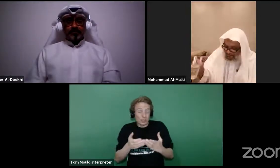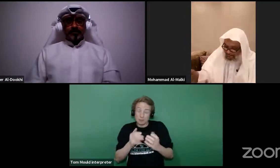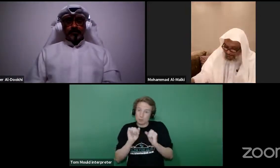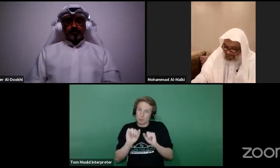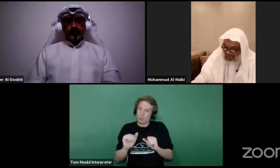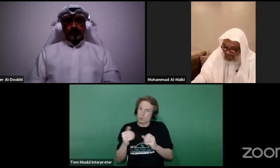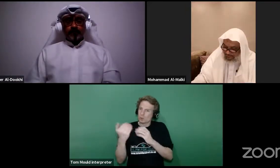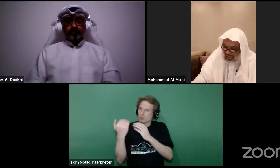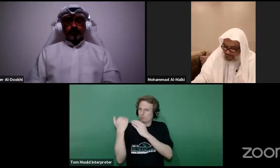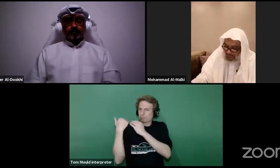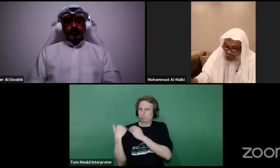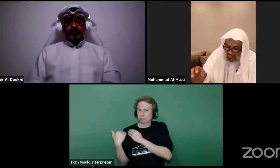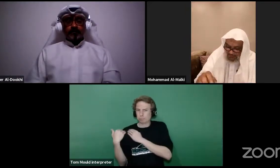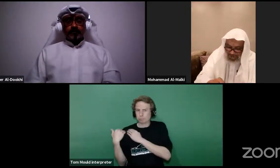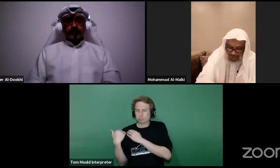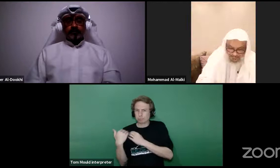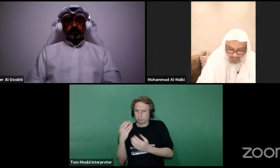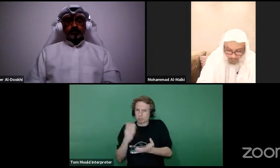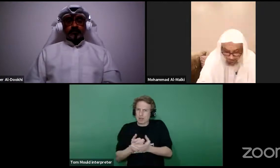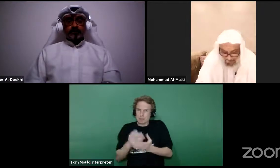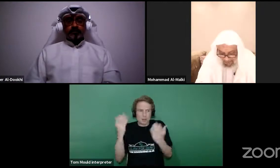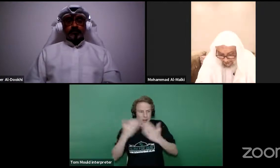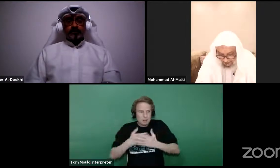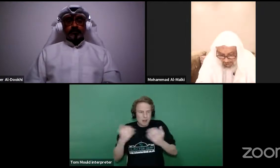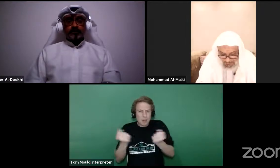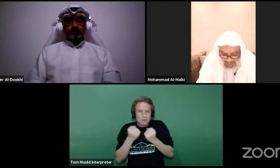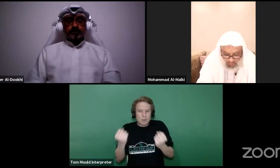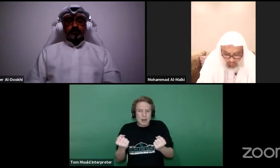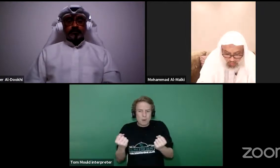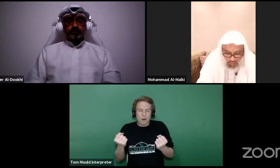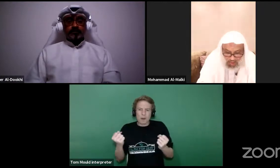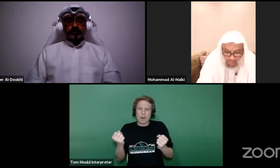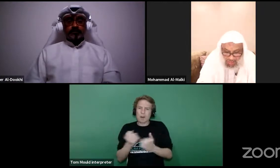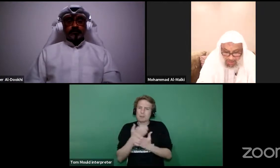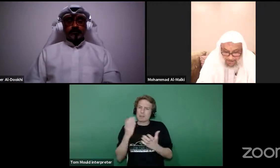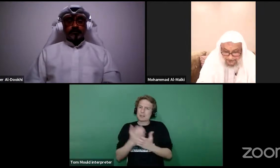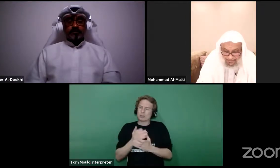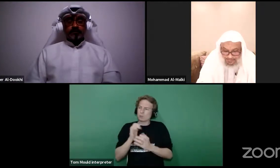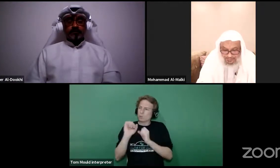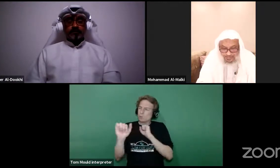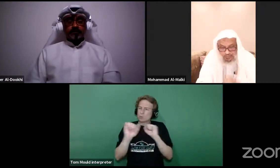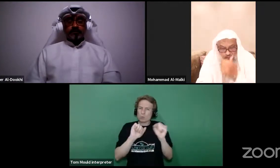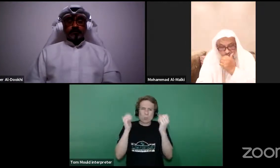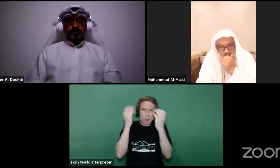their worship on this night of power so that they can reap the rewards.